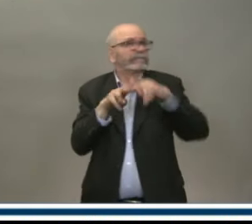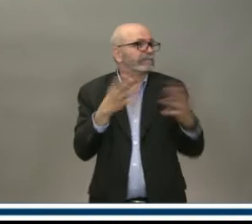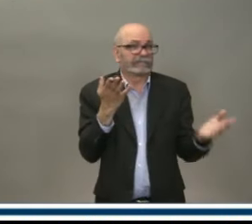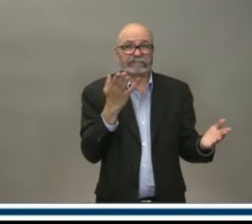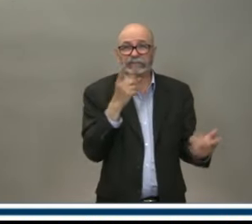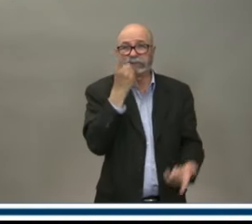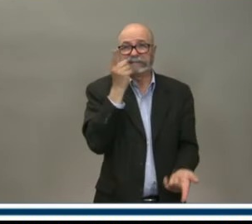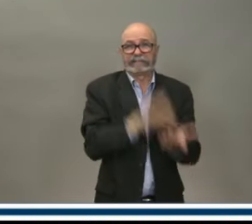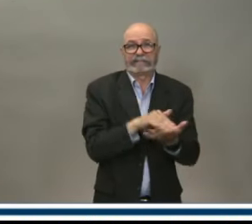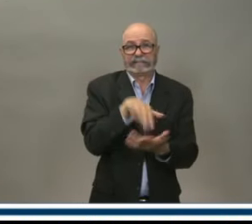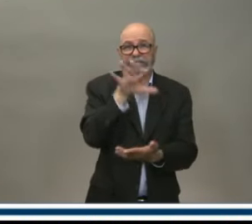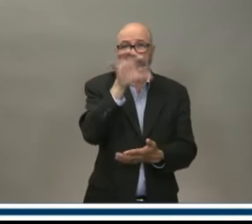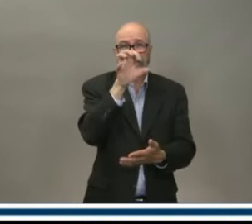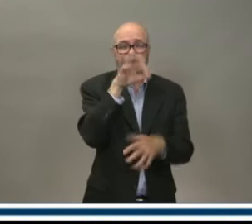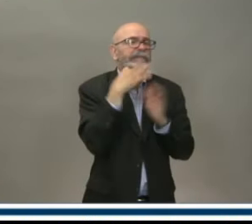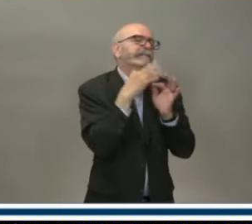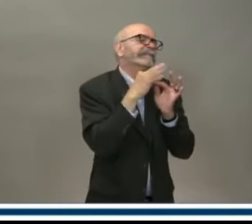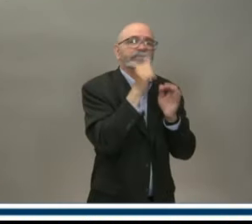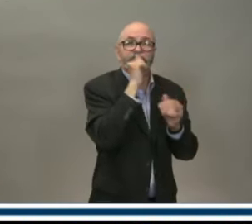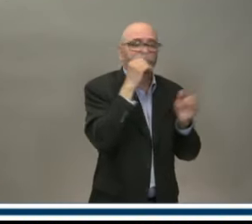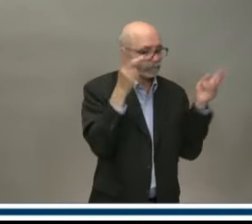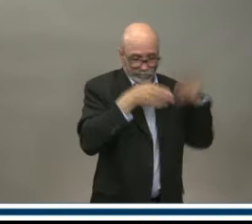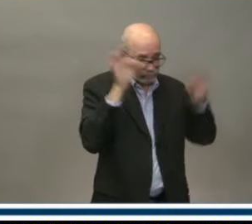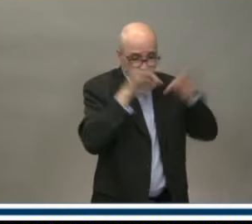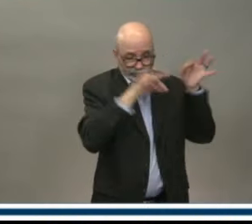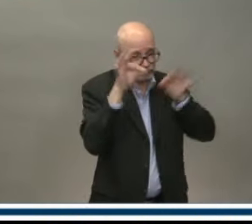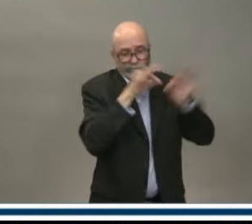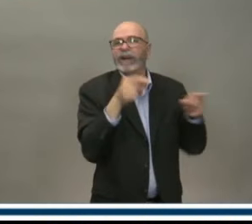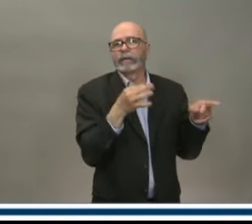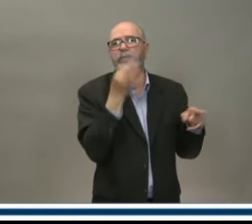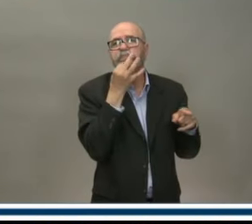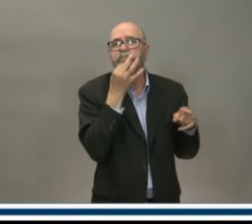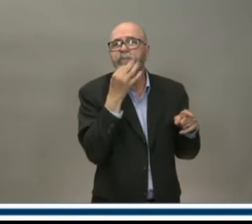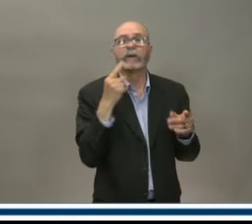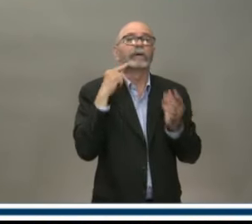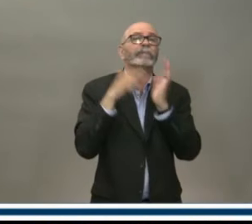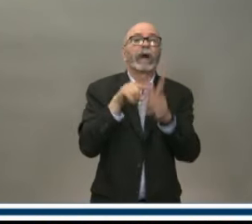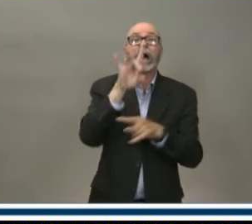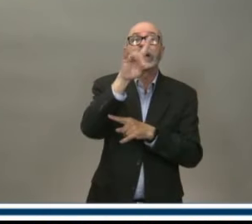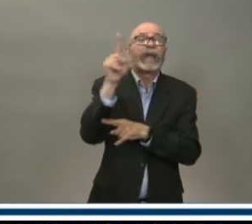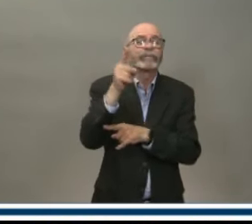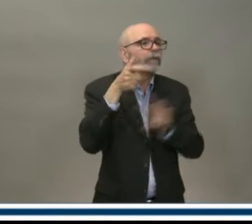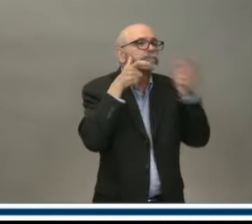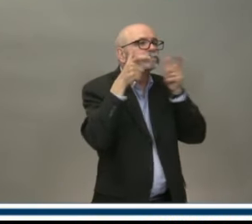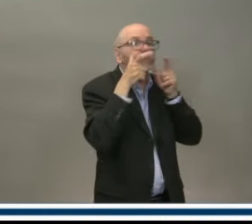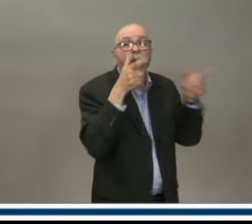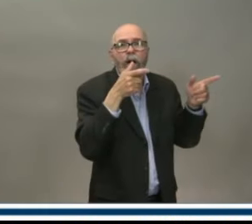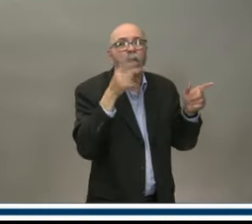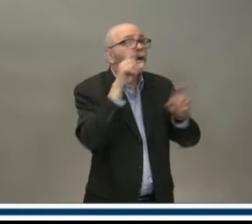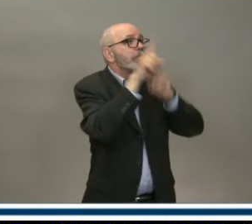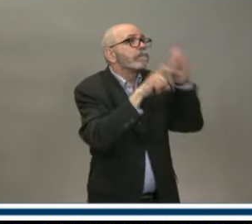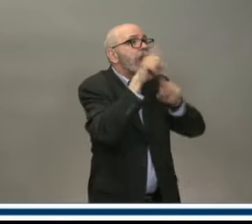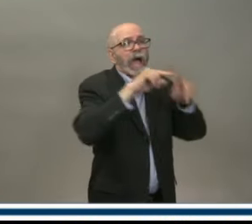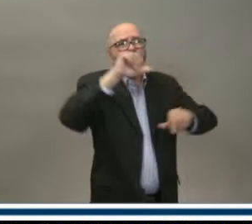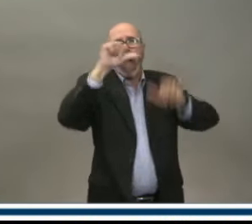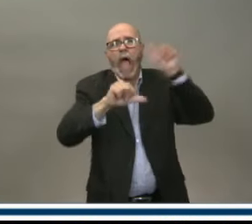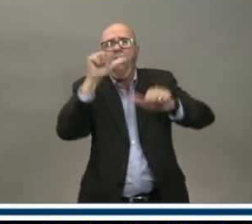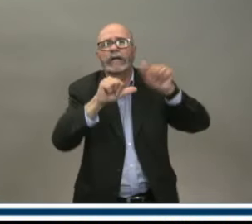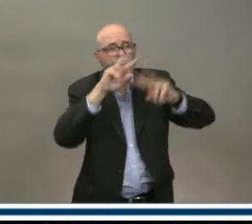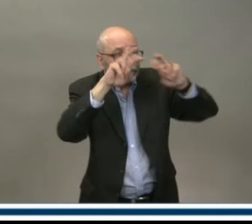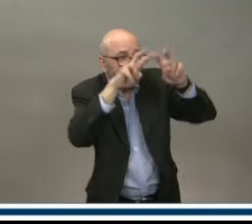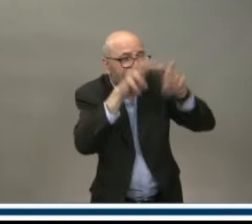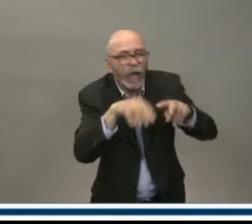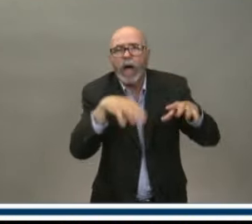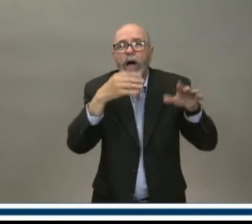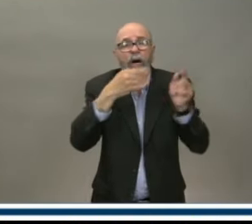ability through 811 and our assessment centers. So I think that's a key part of our strategy in Nova Scotia, that we put a lot of energy and emphasis in this, and